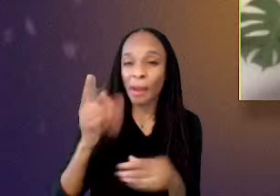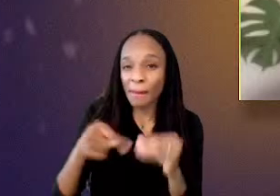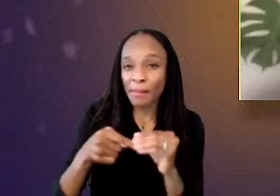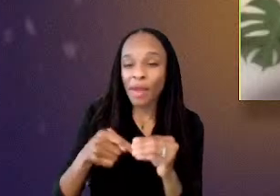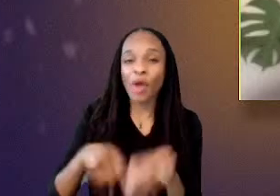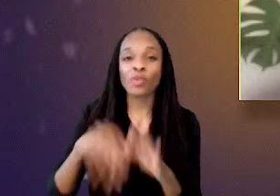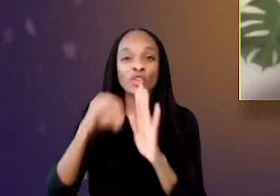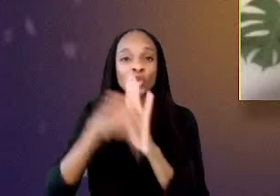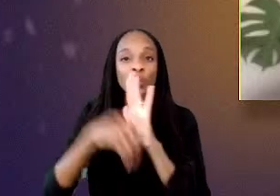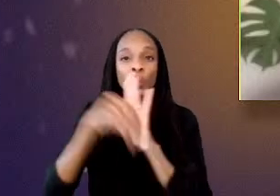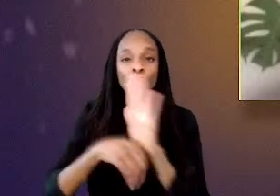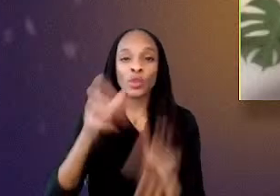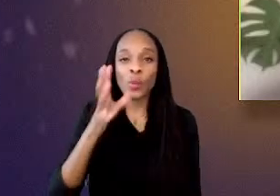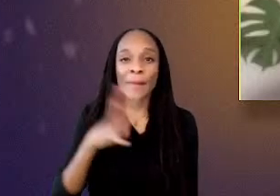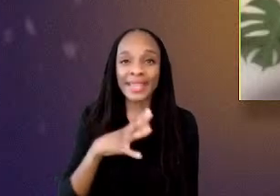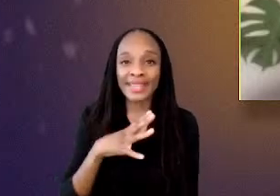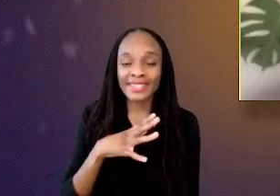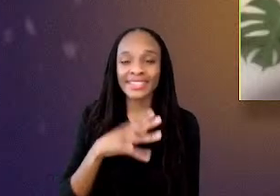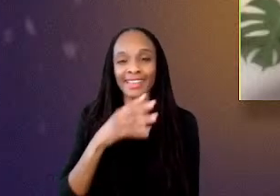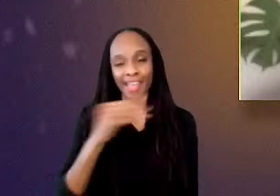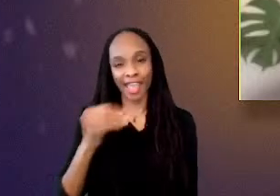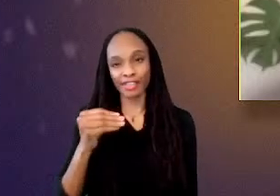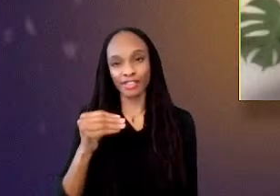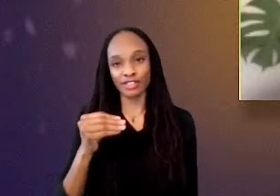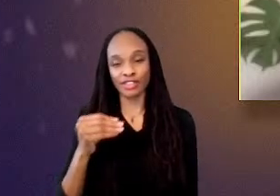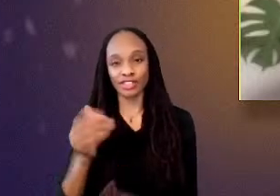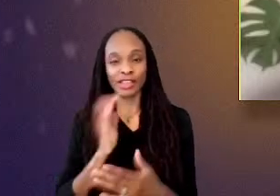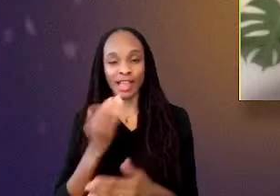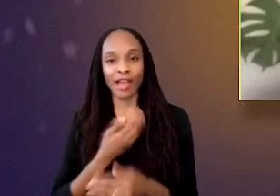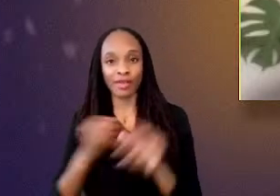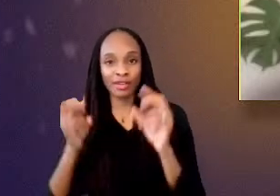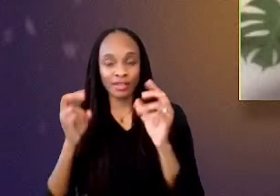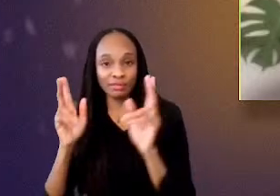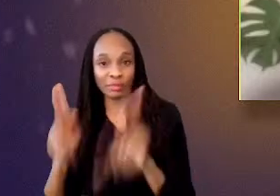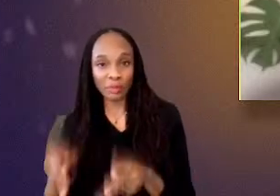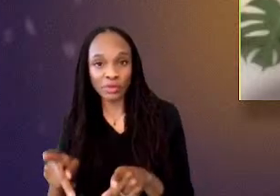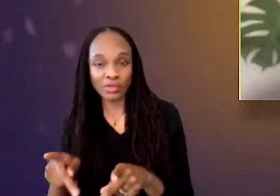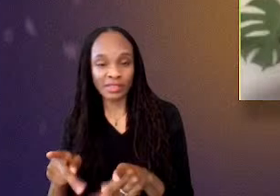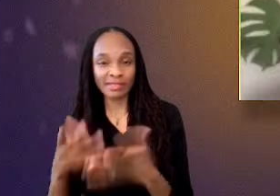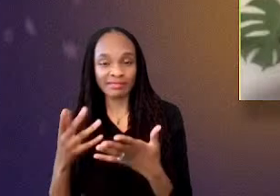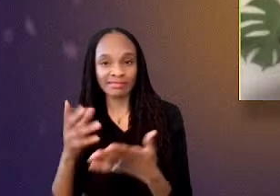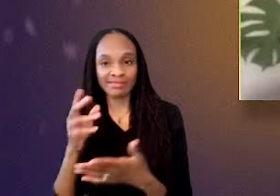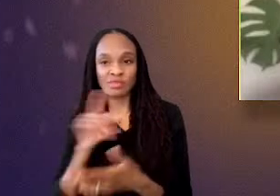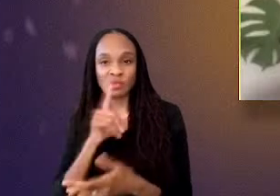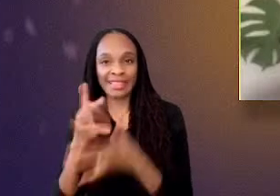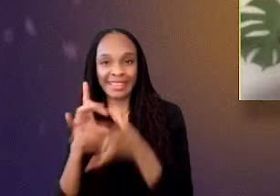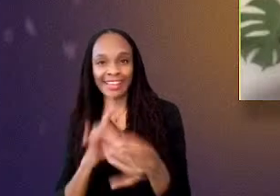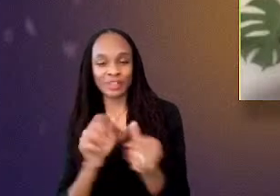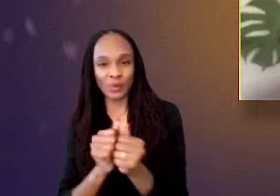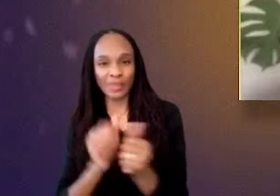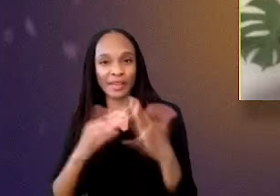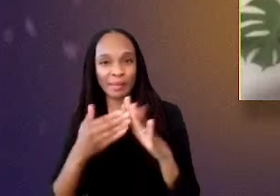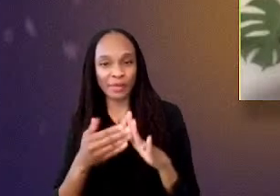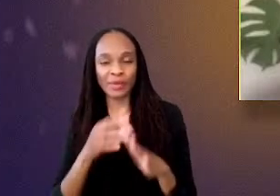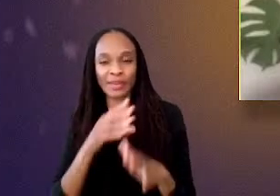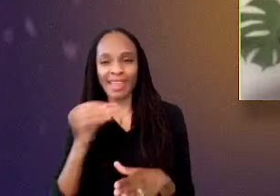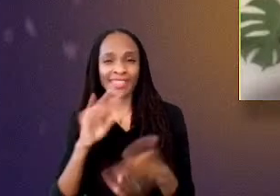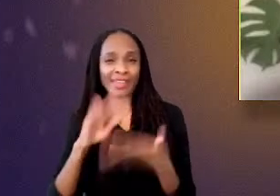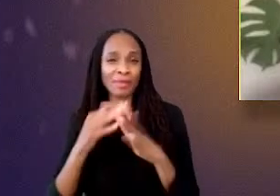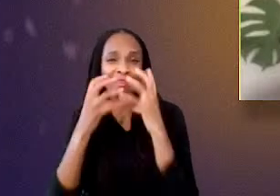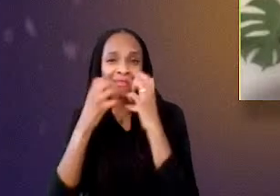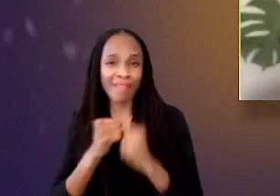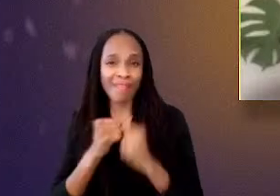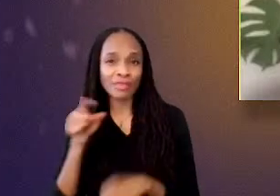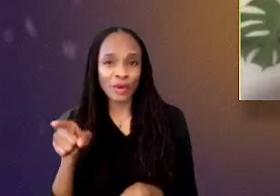Orleans woman, and a woman, our subject, Danielle Metz, is really connected in the community and really beloved in the community. So